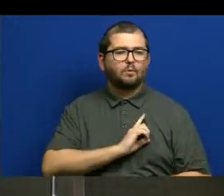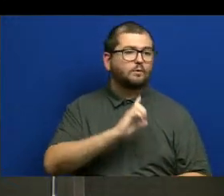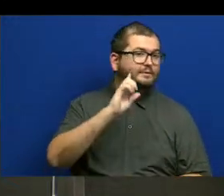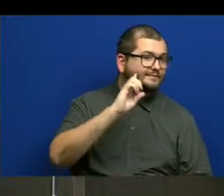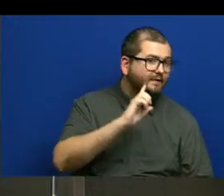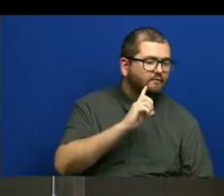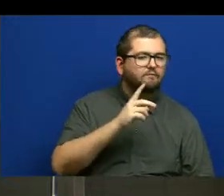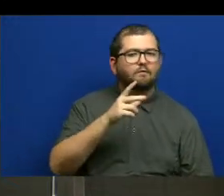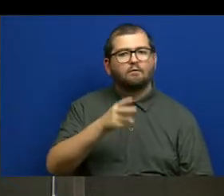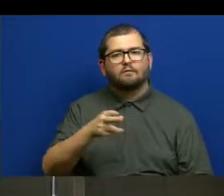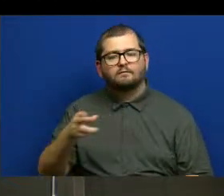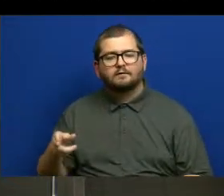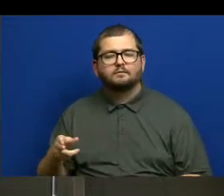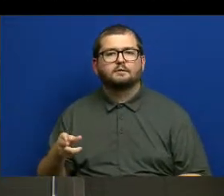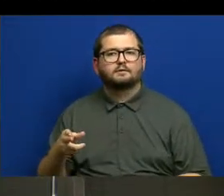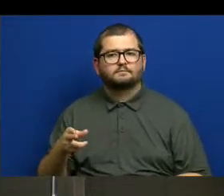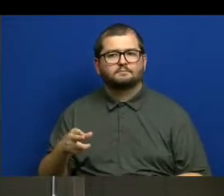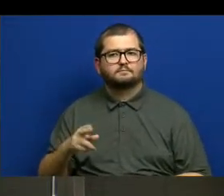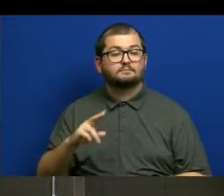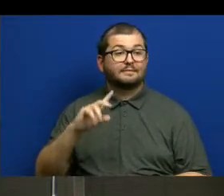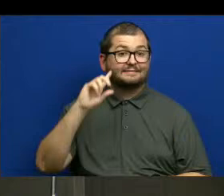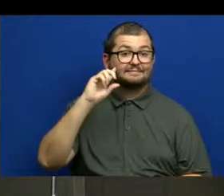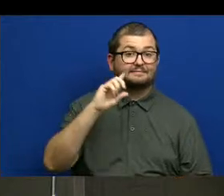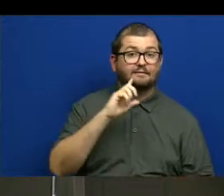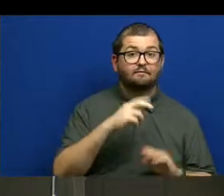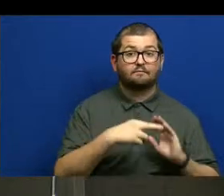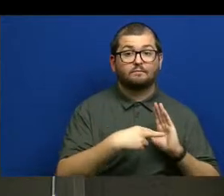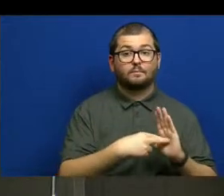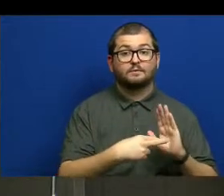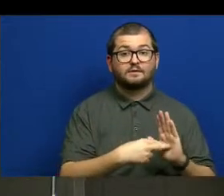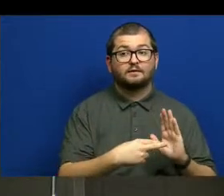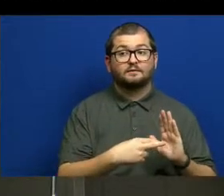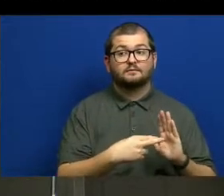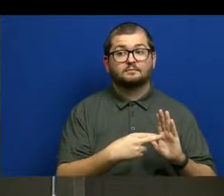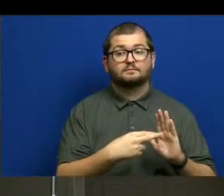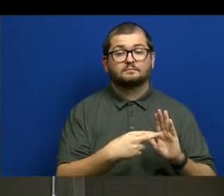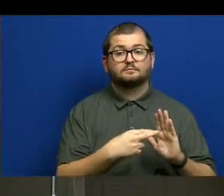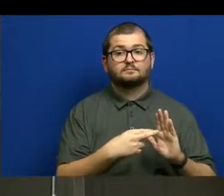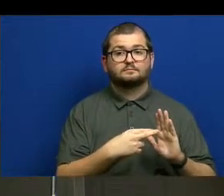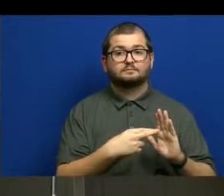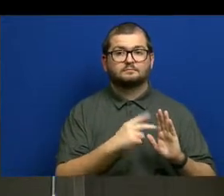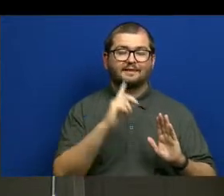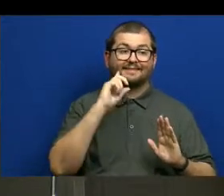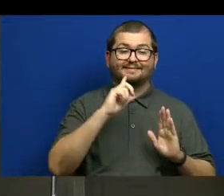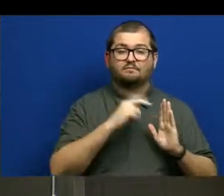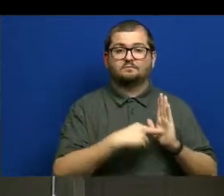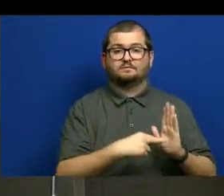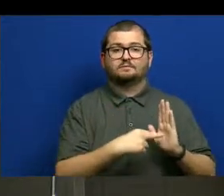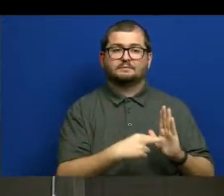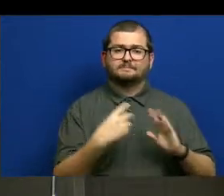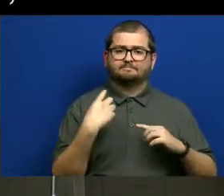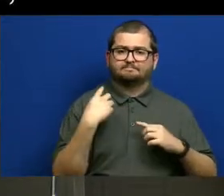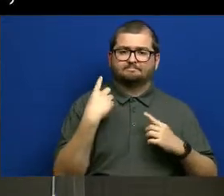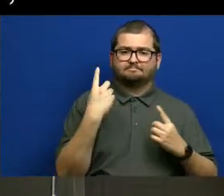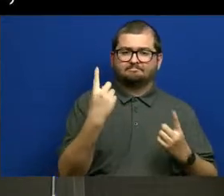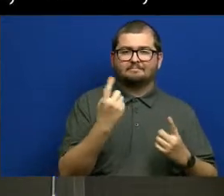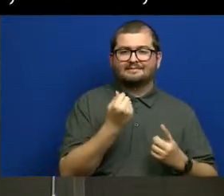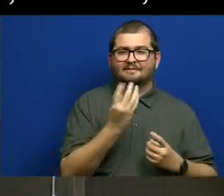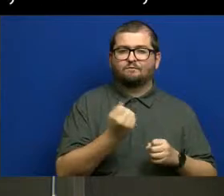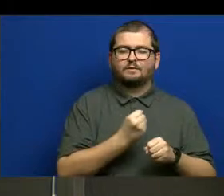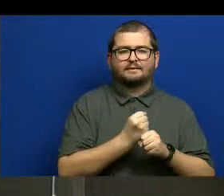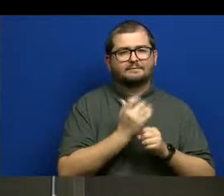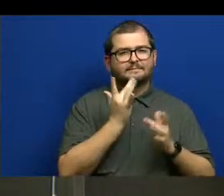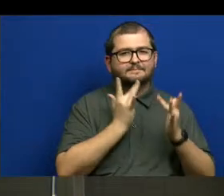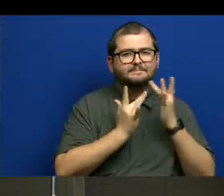of hearing individuals. The deaf representatives, the deaf representation rather, has been lacking for the last several